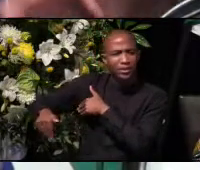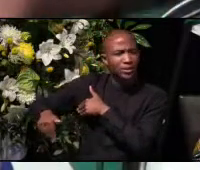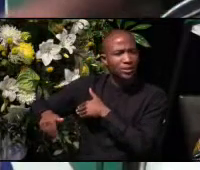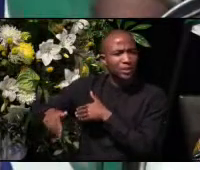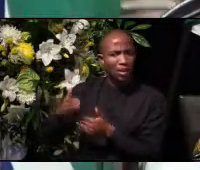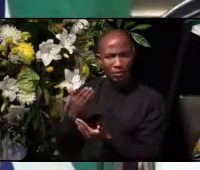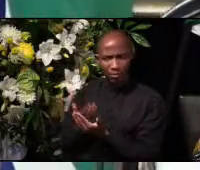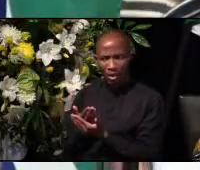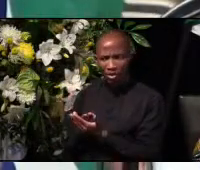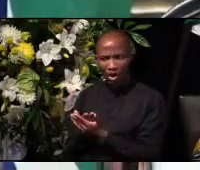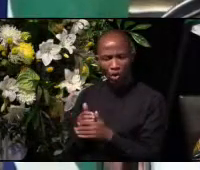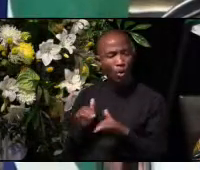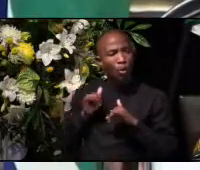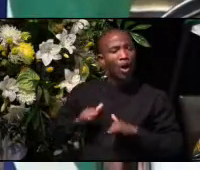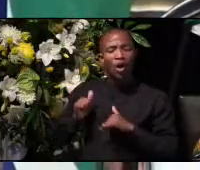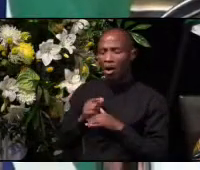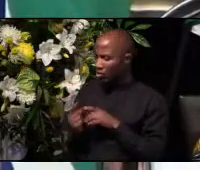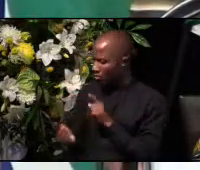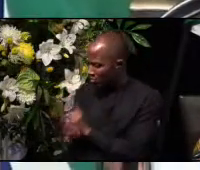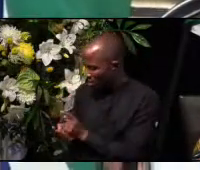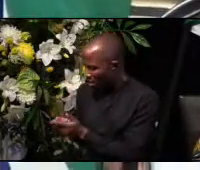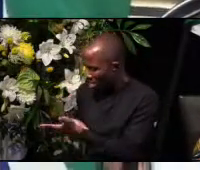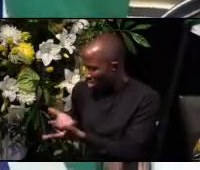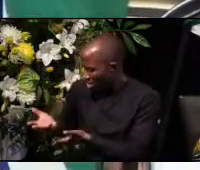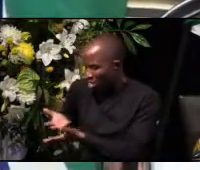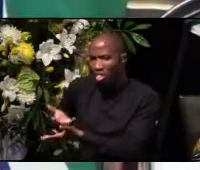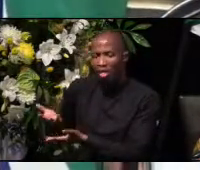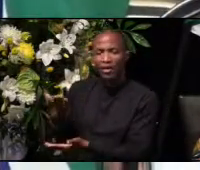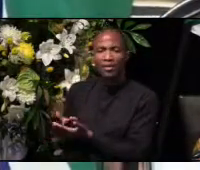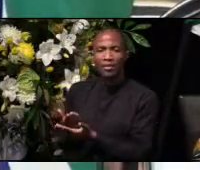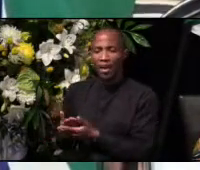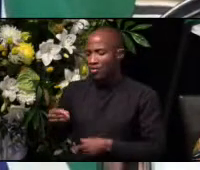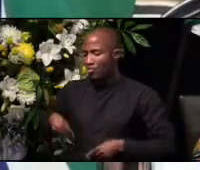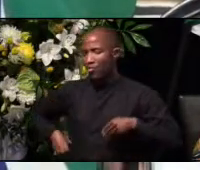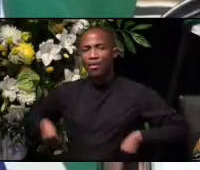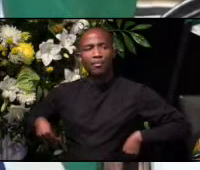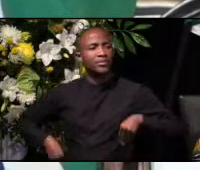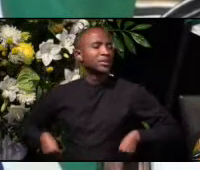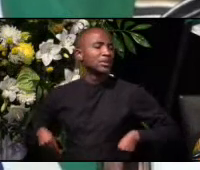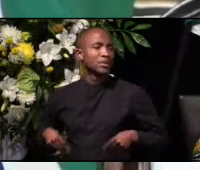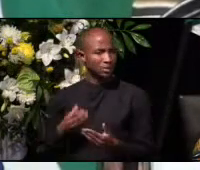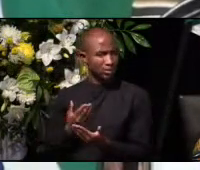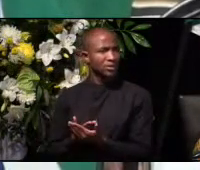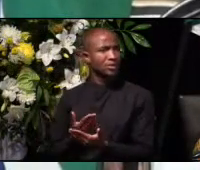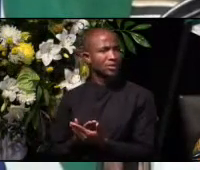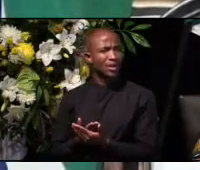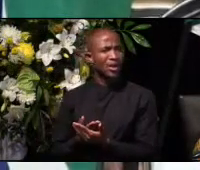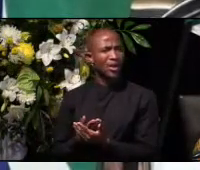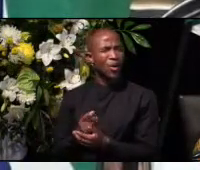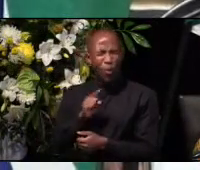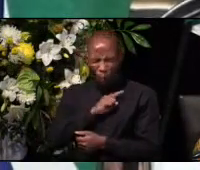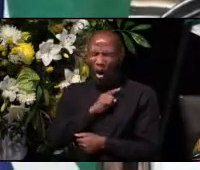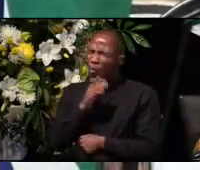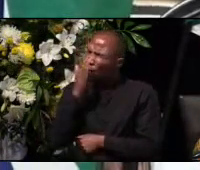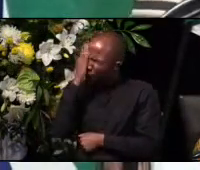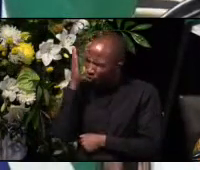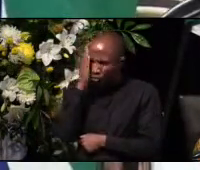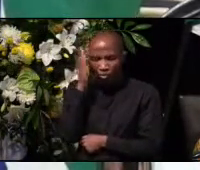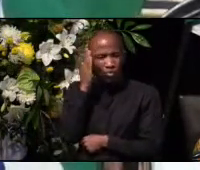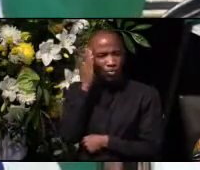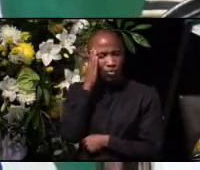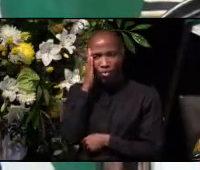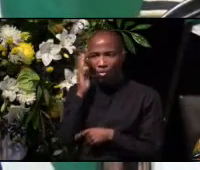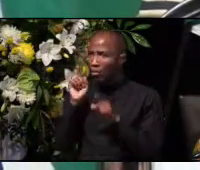and commit corruption with because they are aware of these values